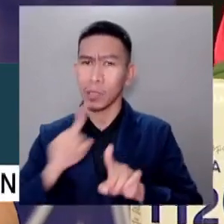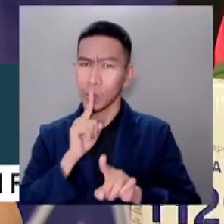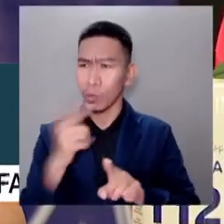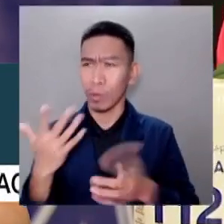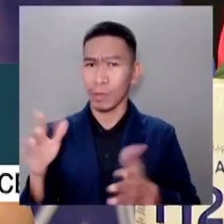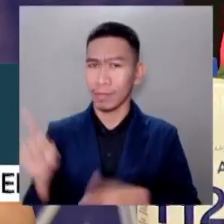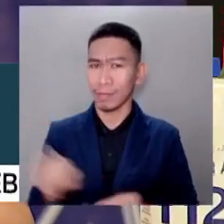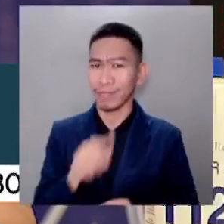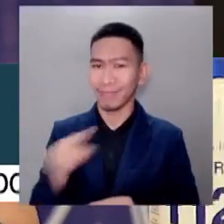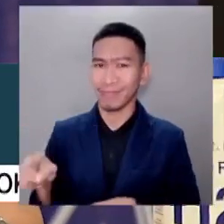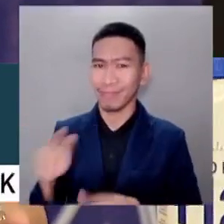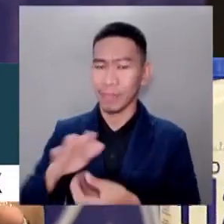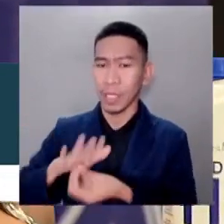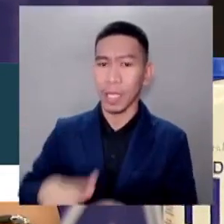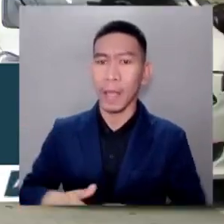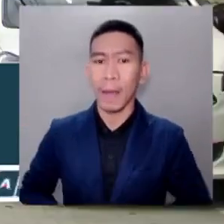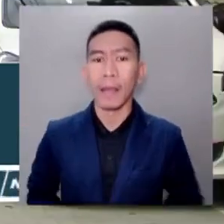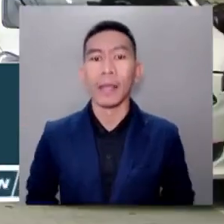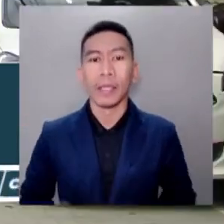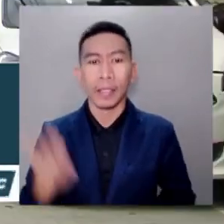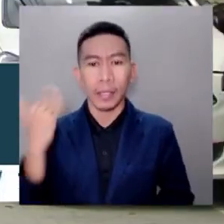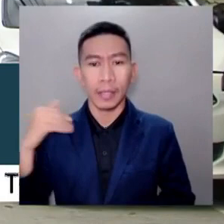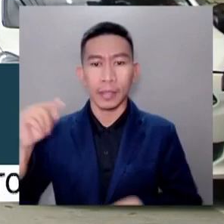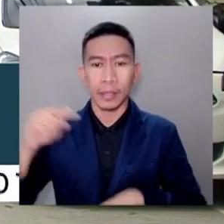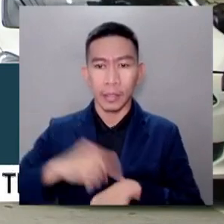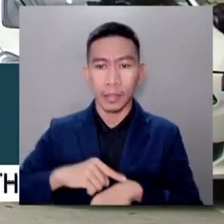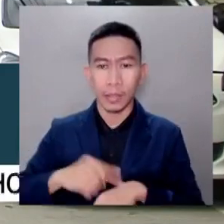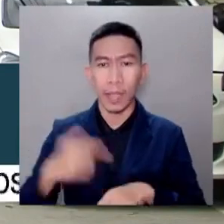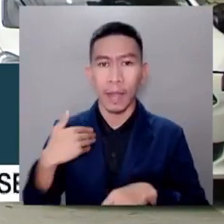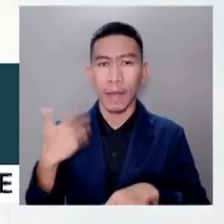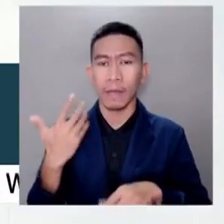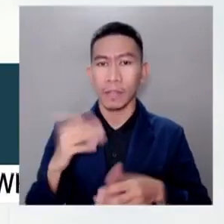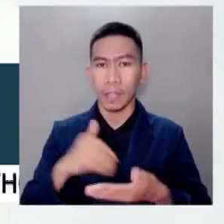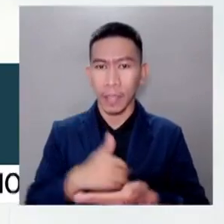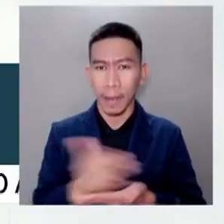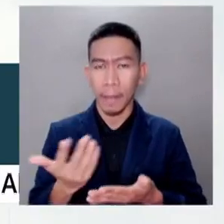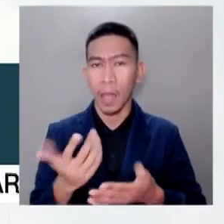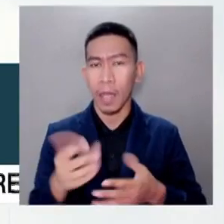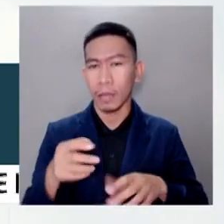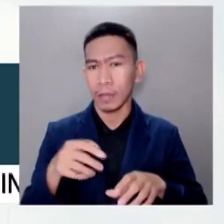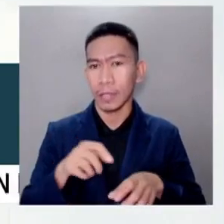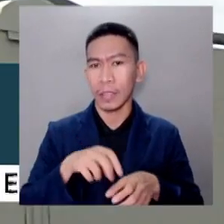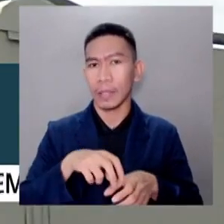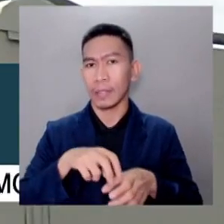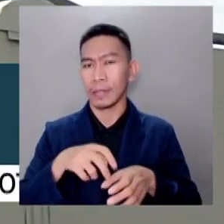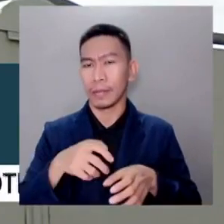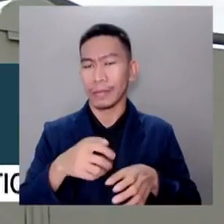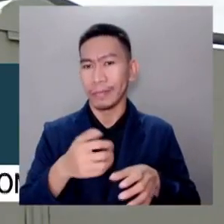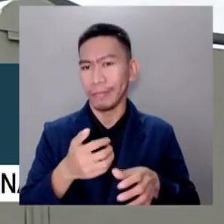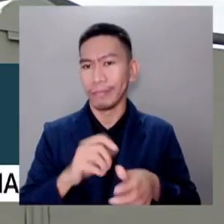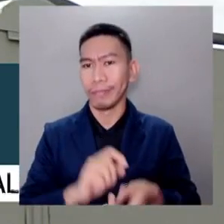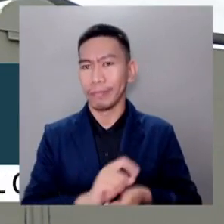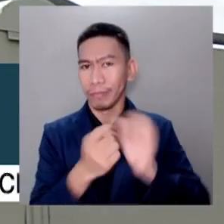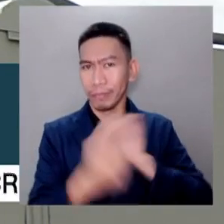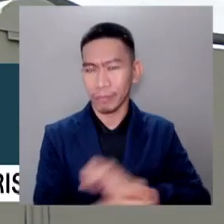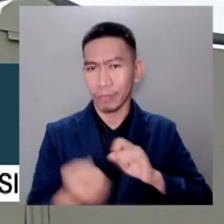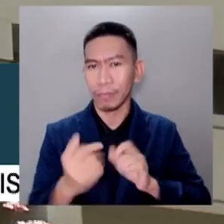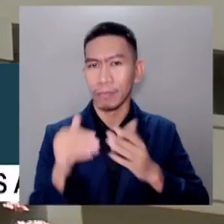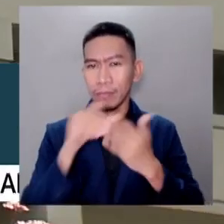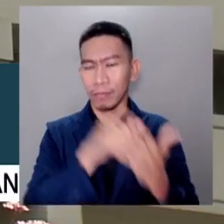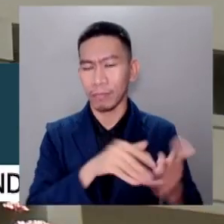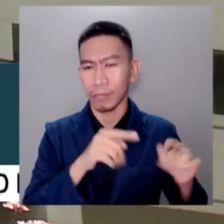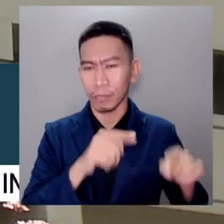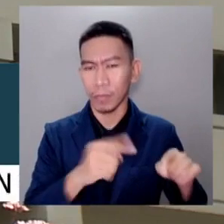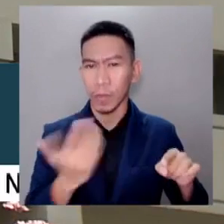Cusi withdrew his libel and cyber libel complaints against ABS-CBN and six other news organizations over their stories on